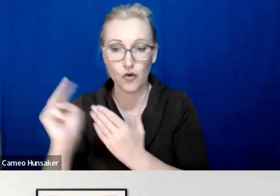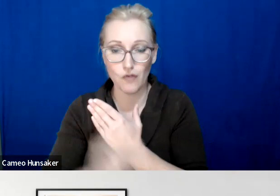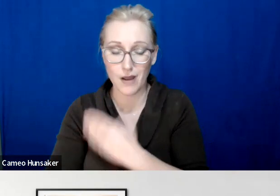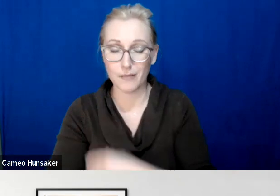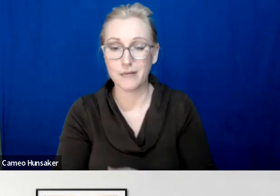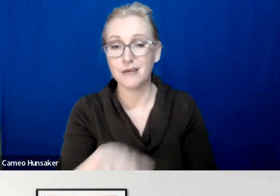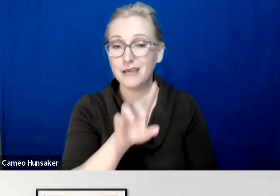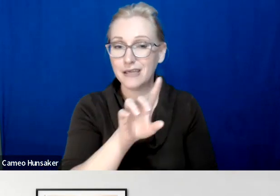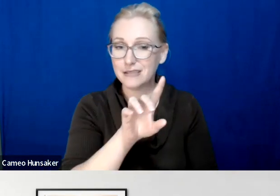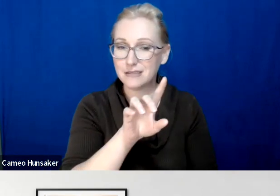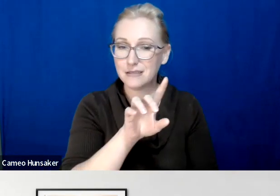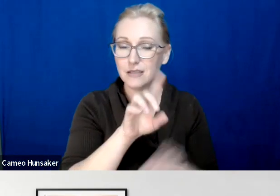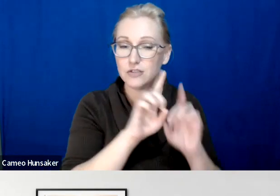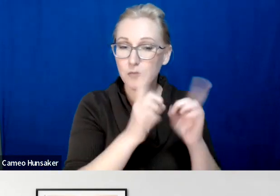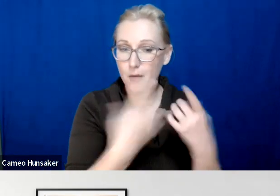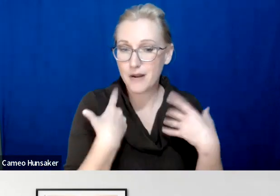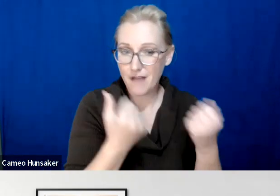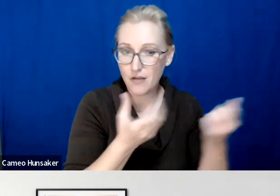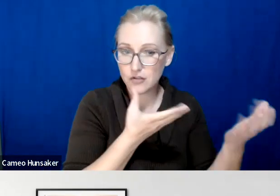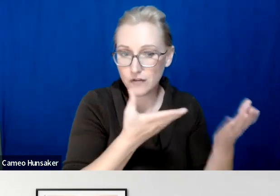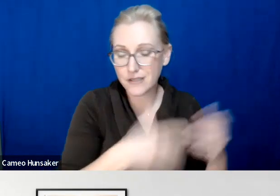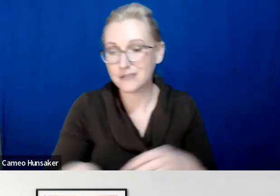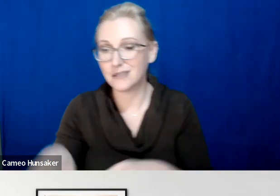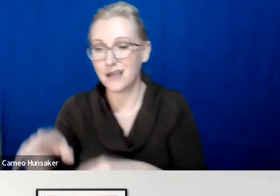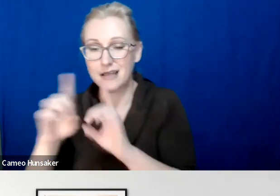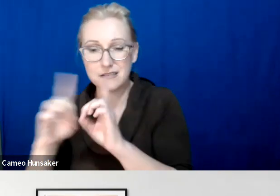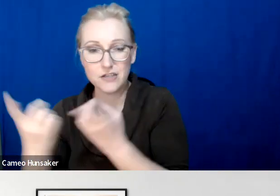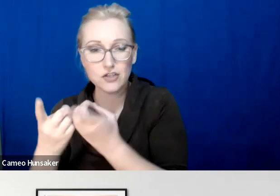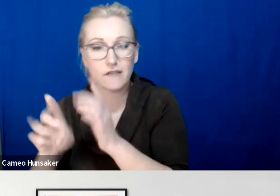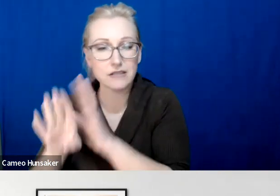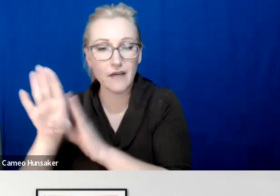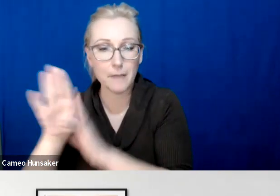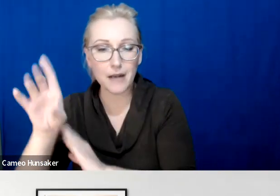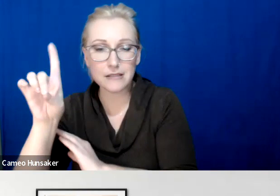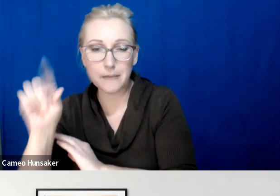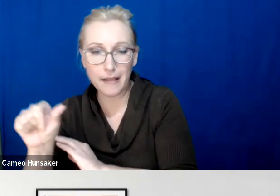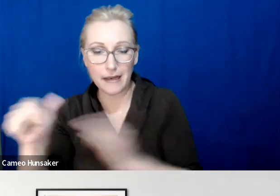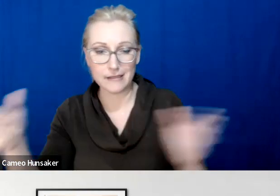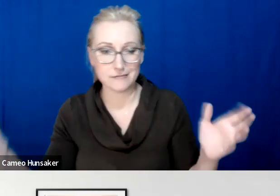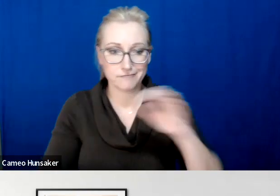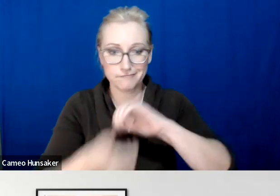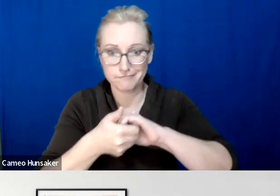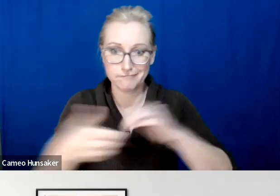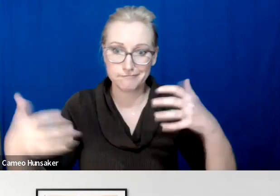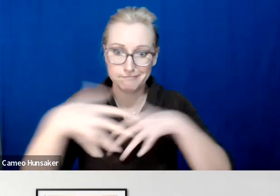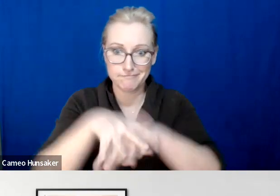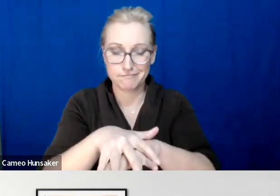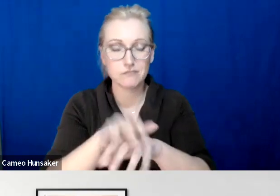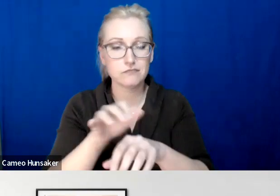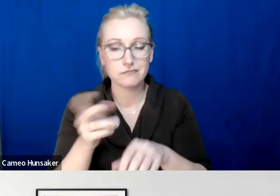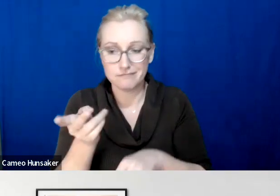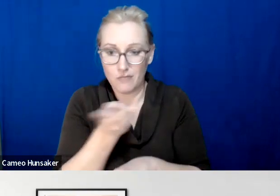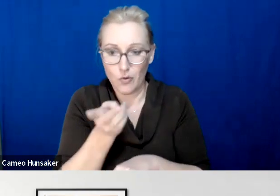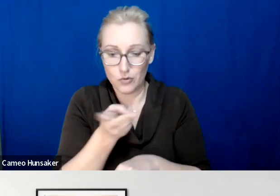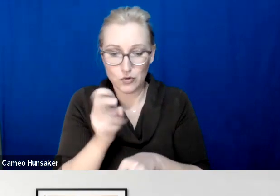and DDD, the Division of Developmental Disabilities. And so they work together